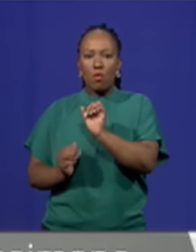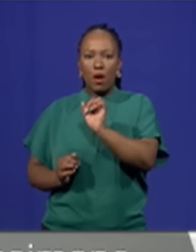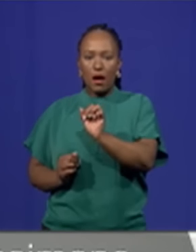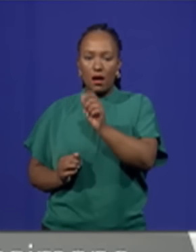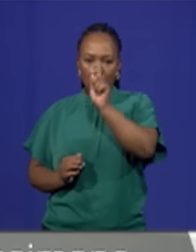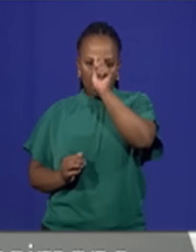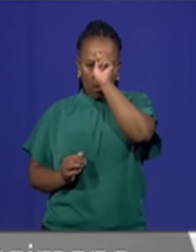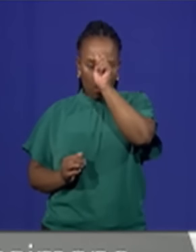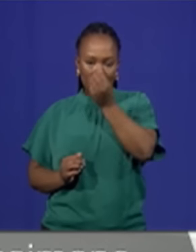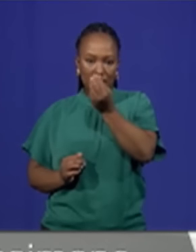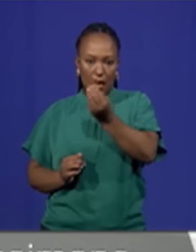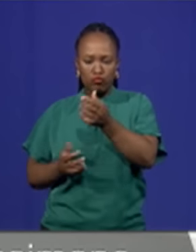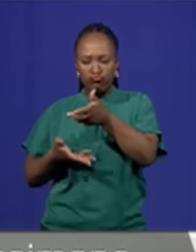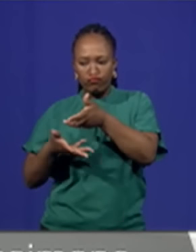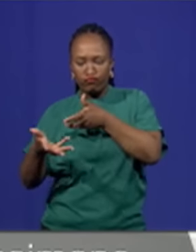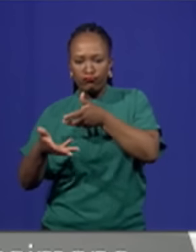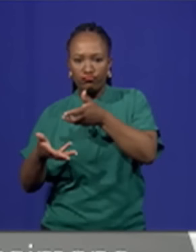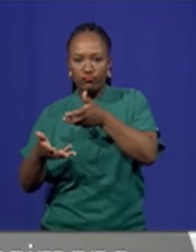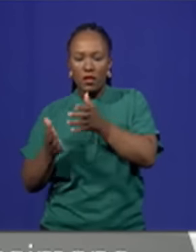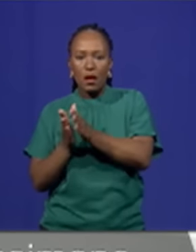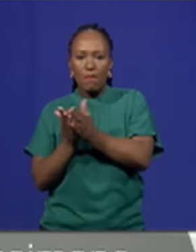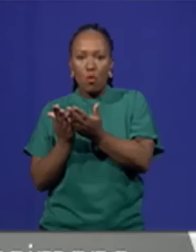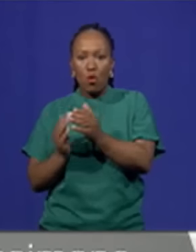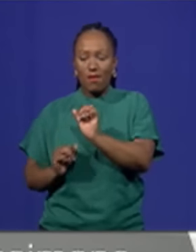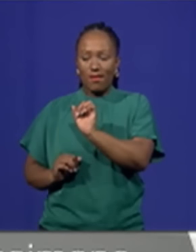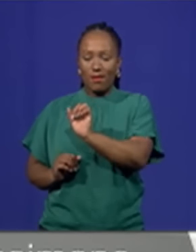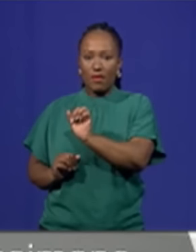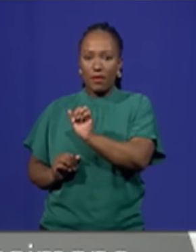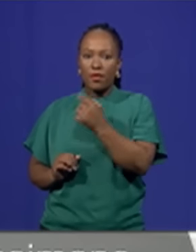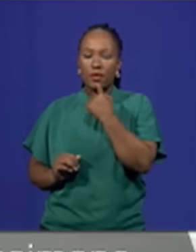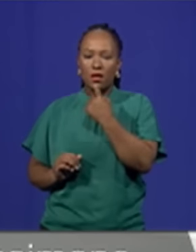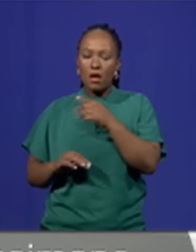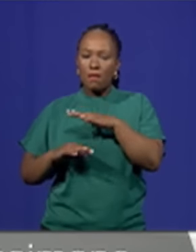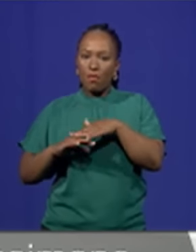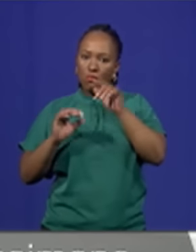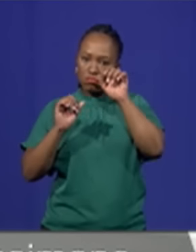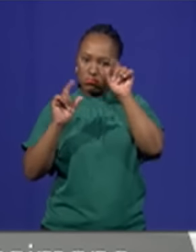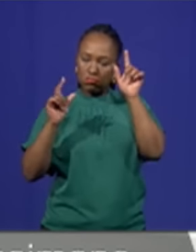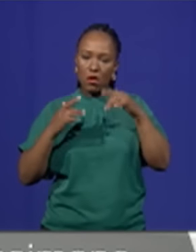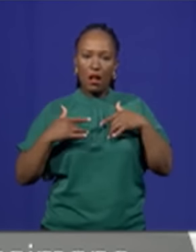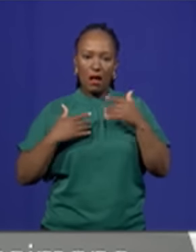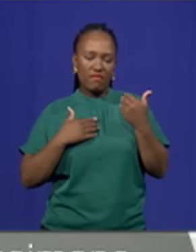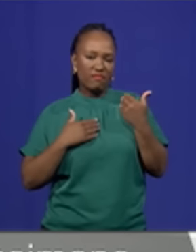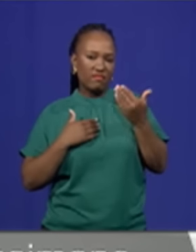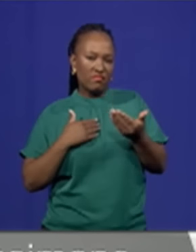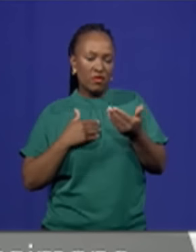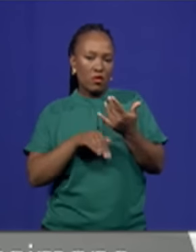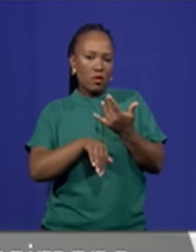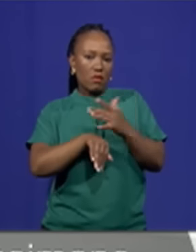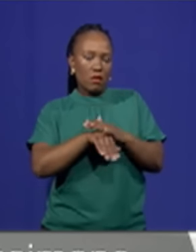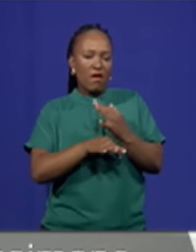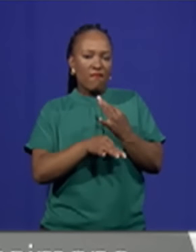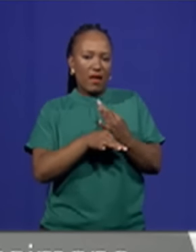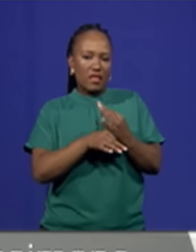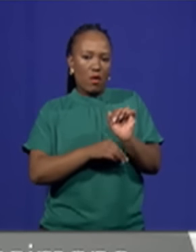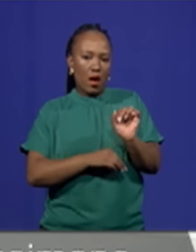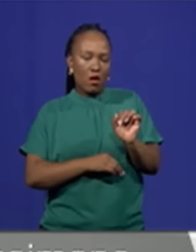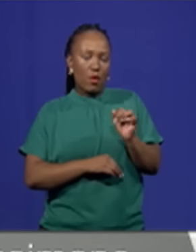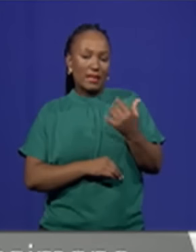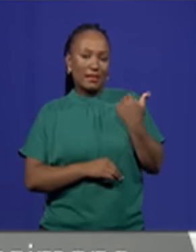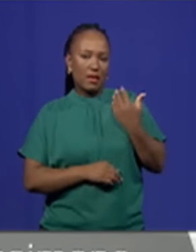le mosimane yo mmotlana. Mo bukeng ya gagwe Makhele wa bolane ka tshedimosetso ya botshelo morago ga go tlhokafalelwa ke rragwe go sale a sale